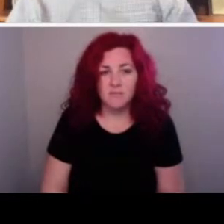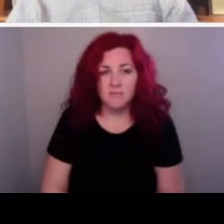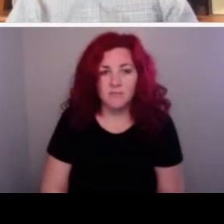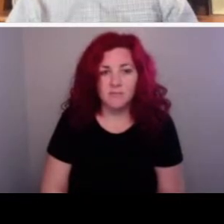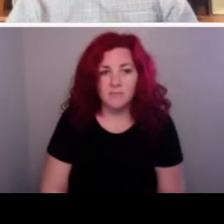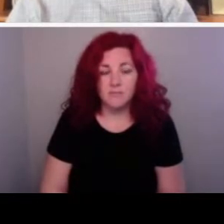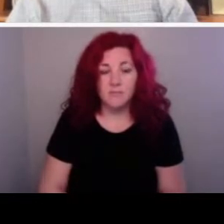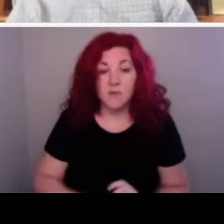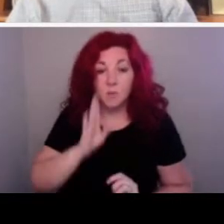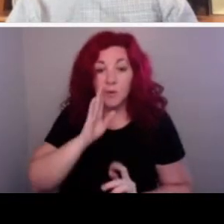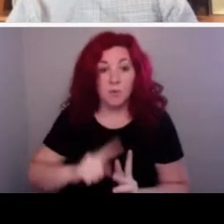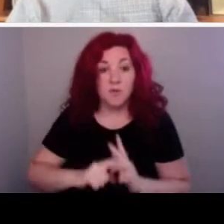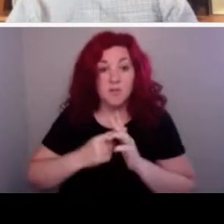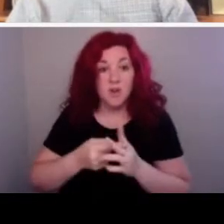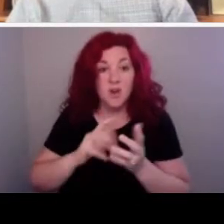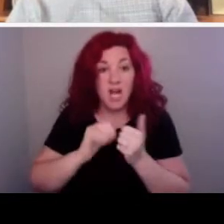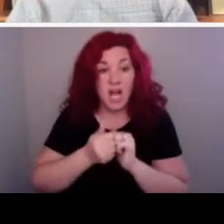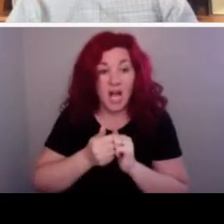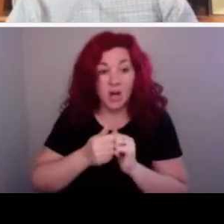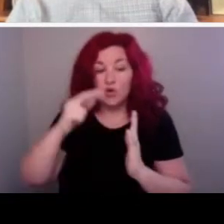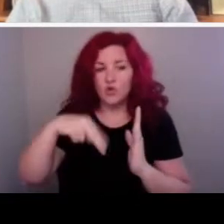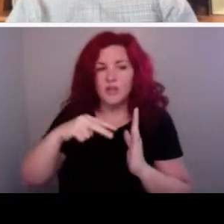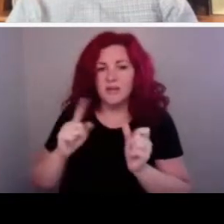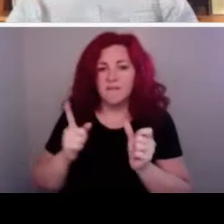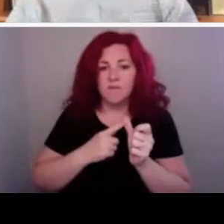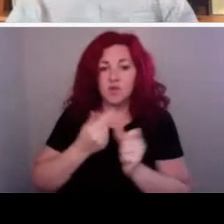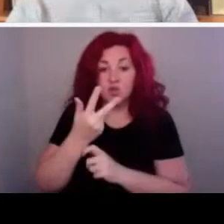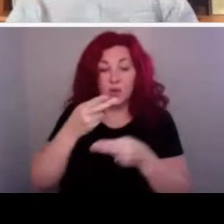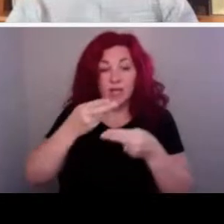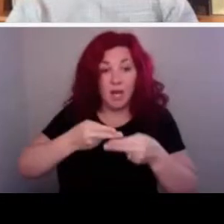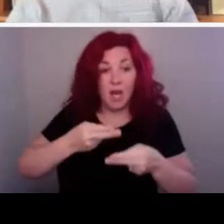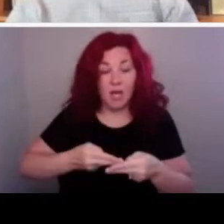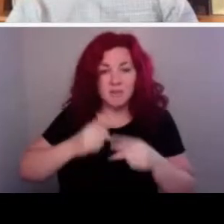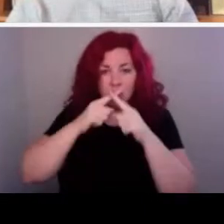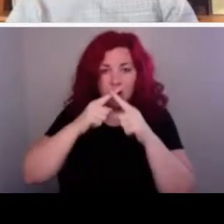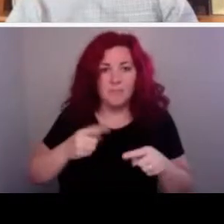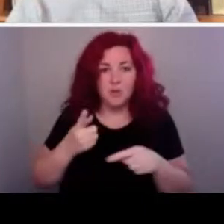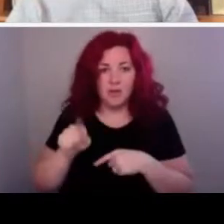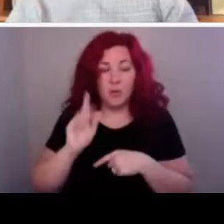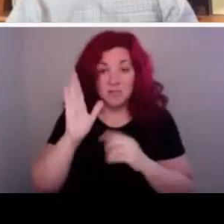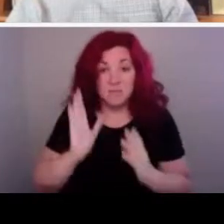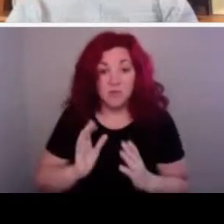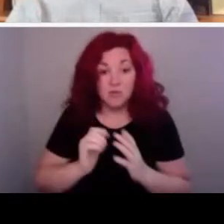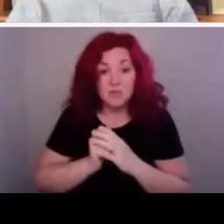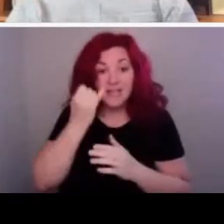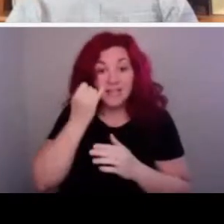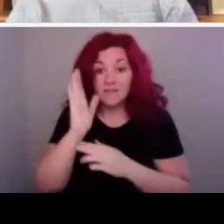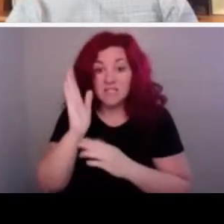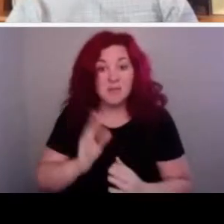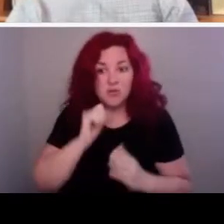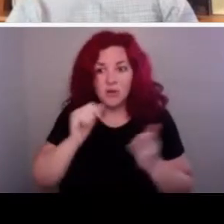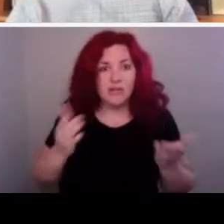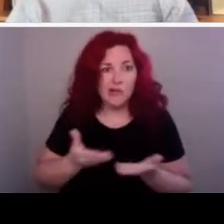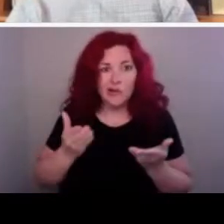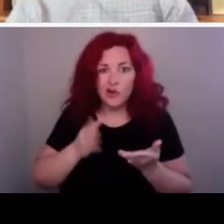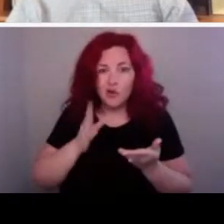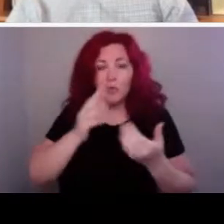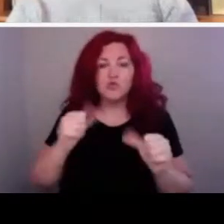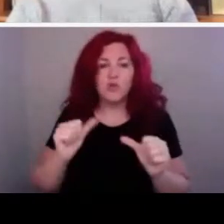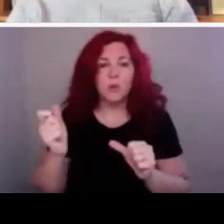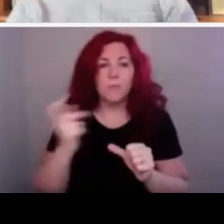we will start now by reading the first three names and unmuting the speakers if the speakers are not present we will try to come